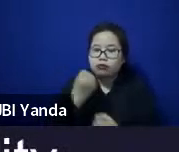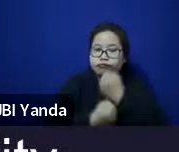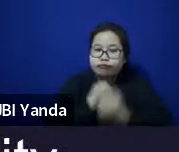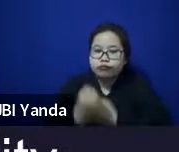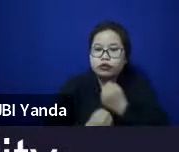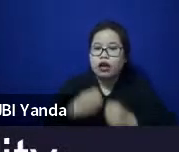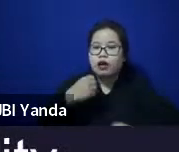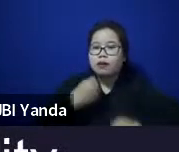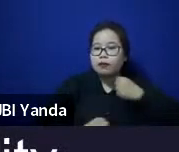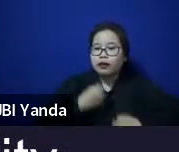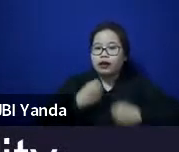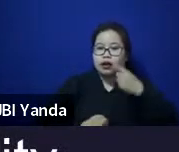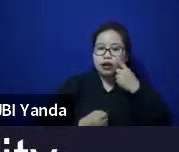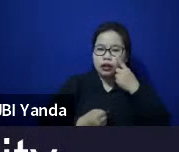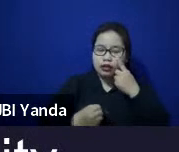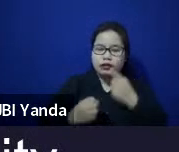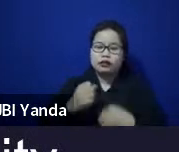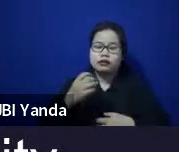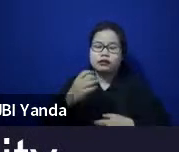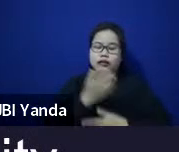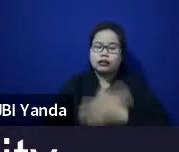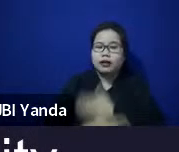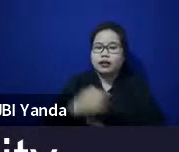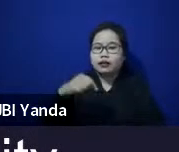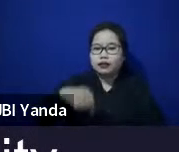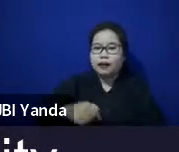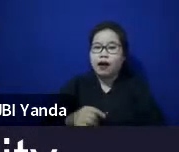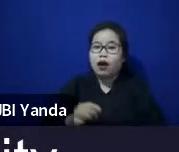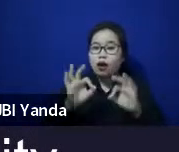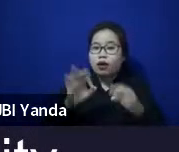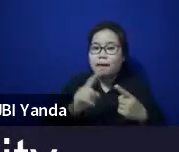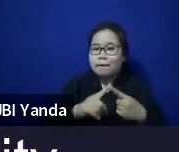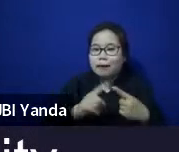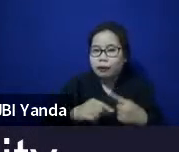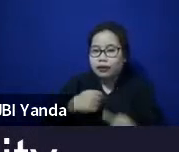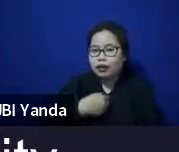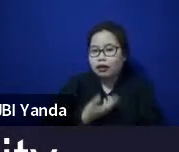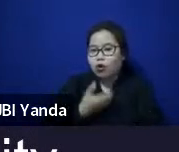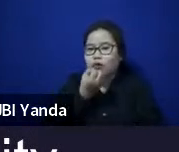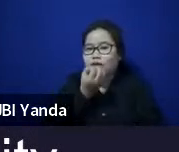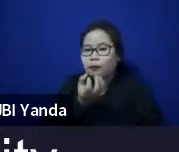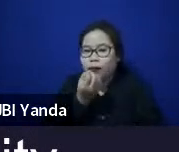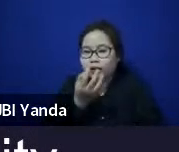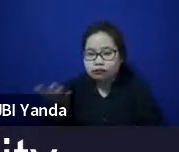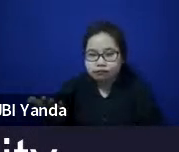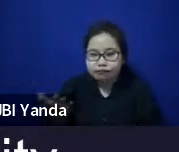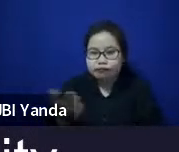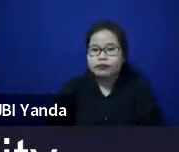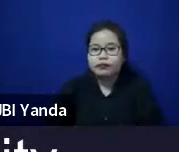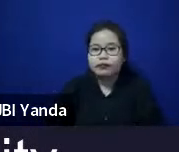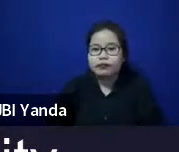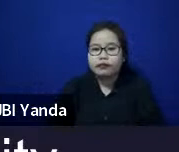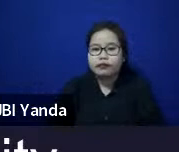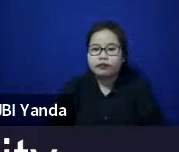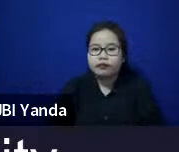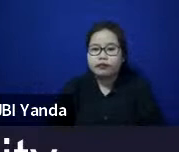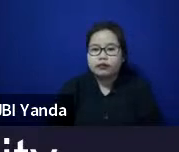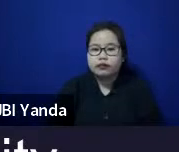I want to start with talking about something that's really, I know